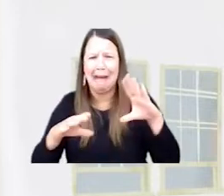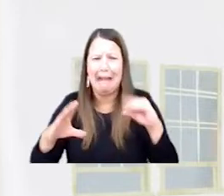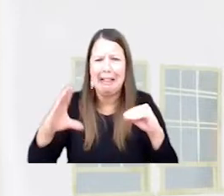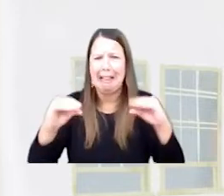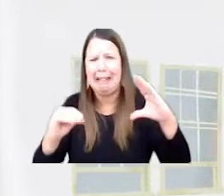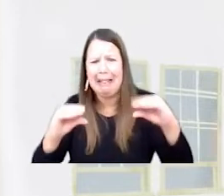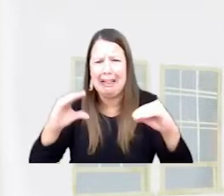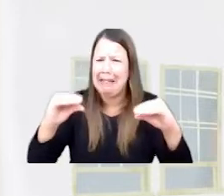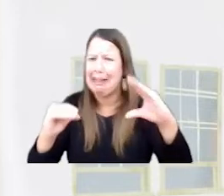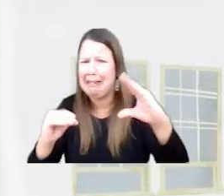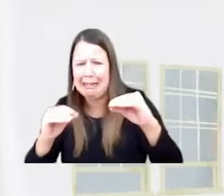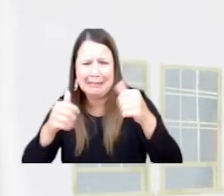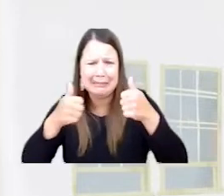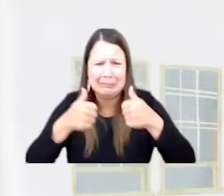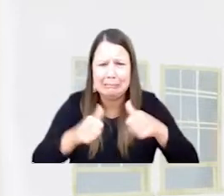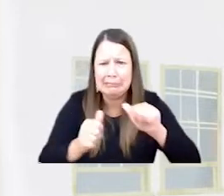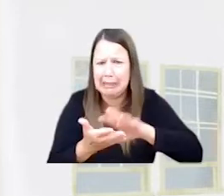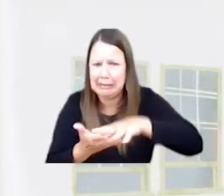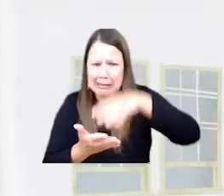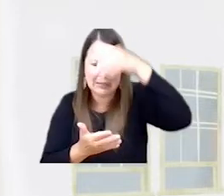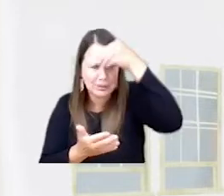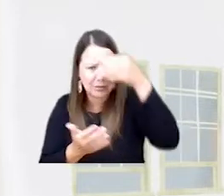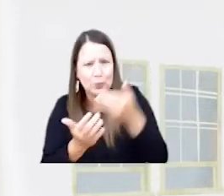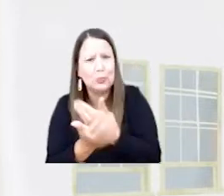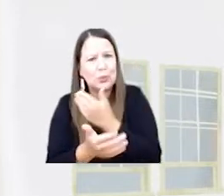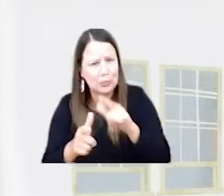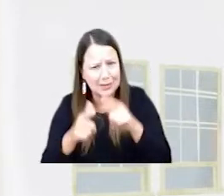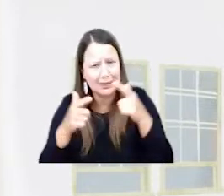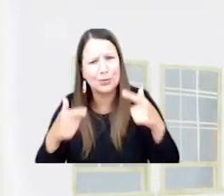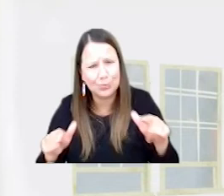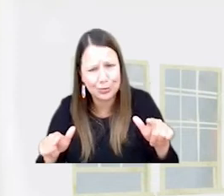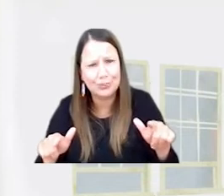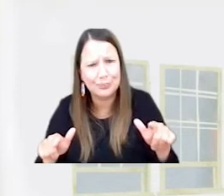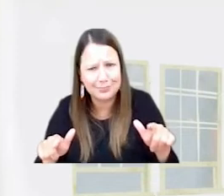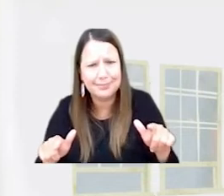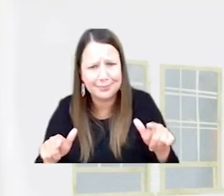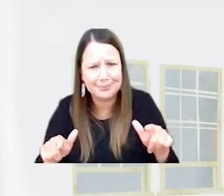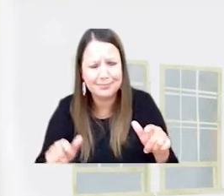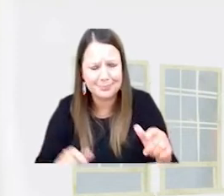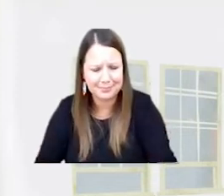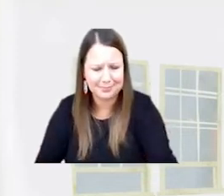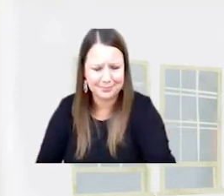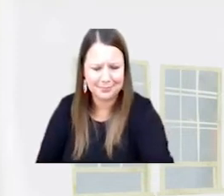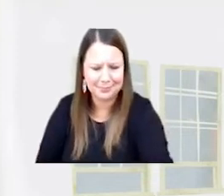Our voices blended together like a flock of crows.